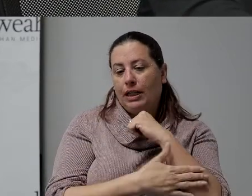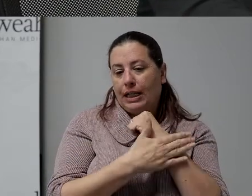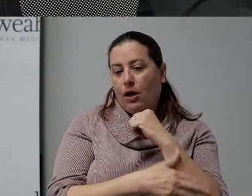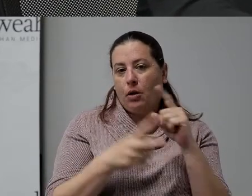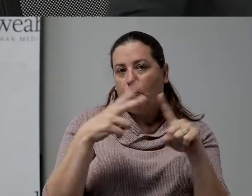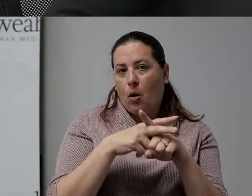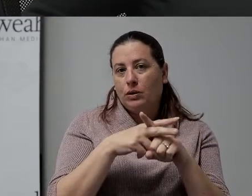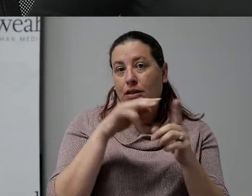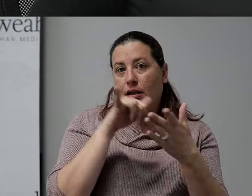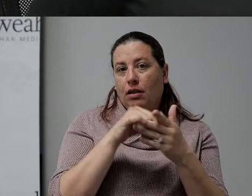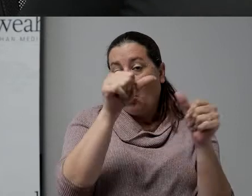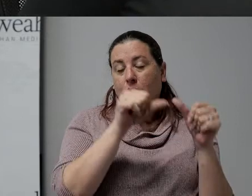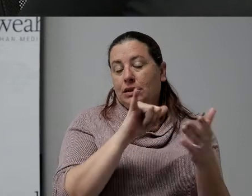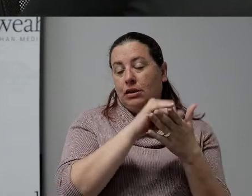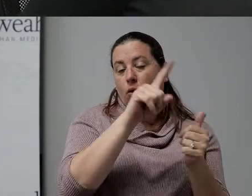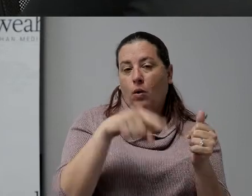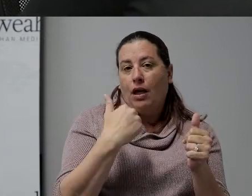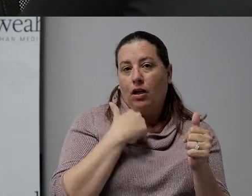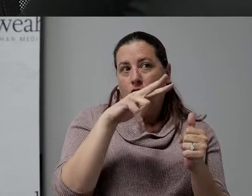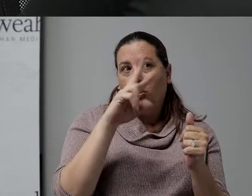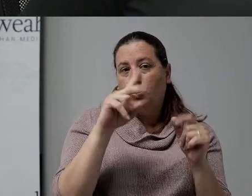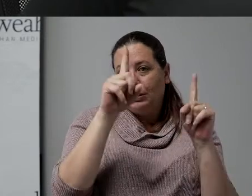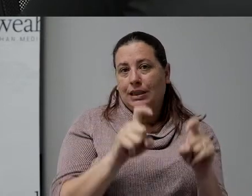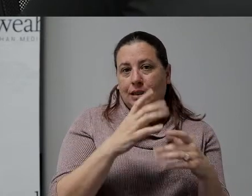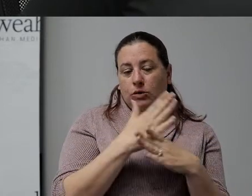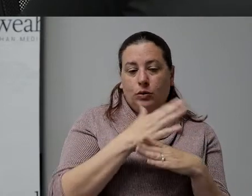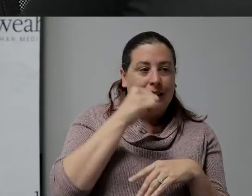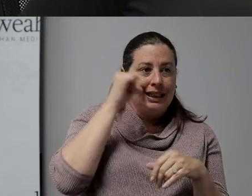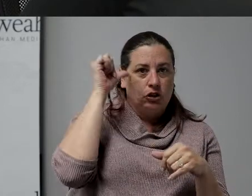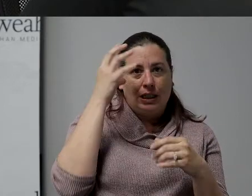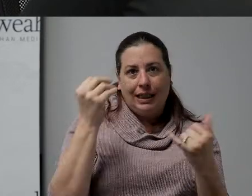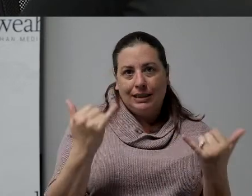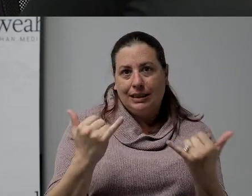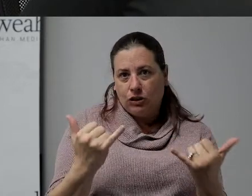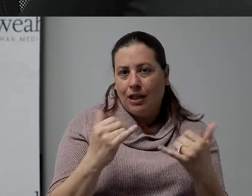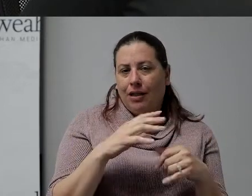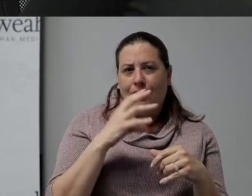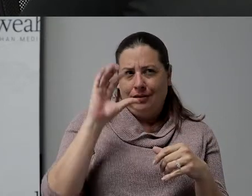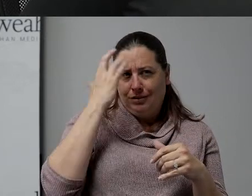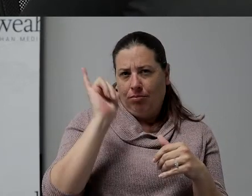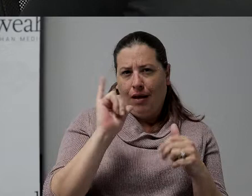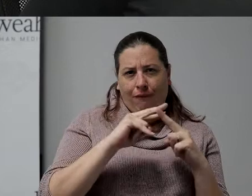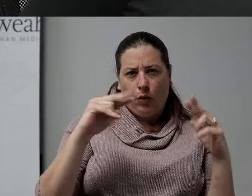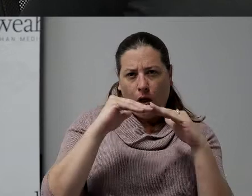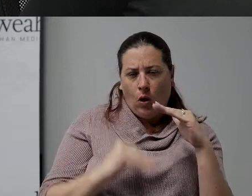tests between yesterday and the day before yesterday that had been processed. And that seems like a really low number.